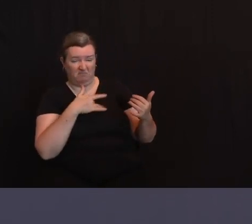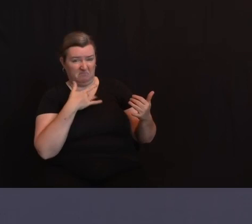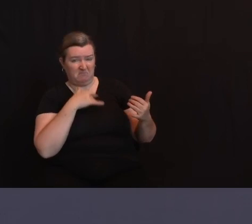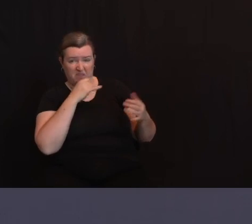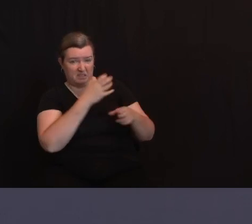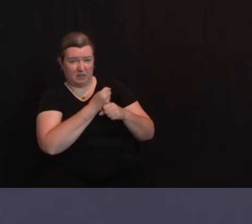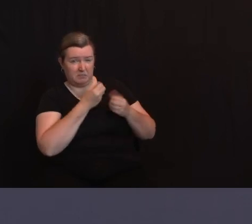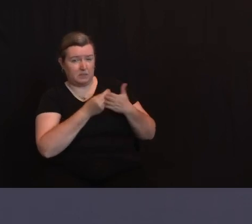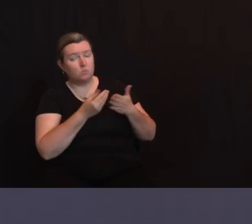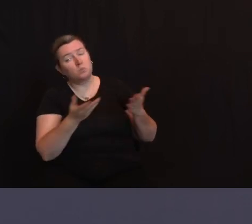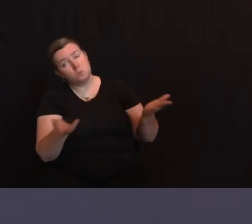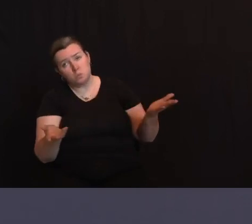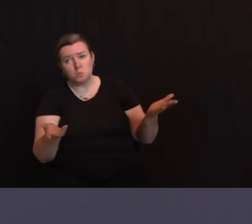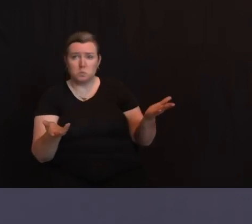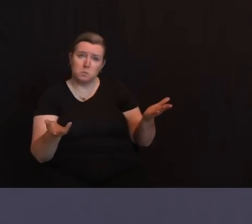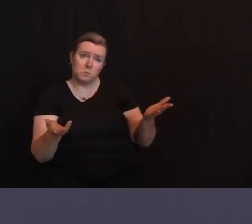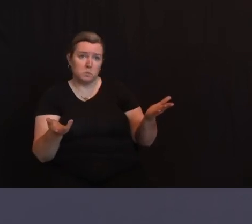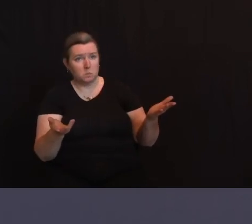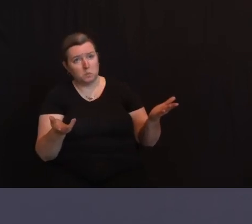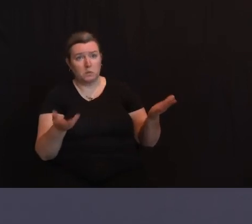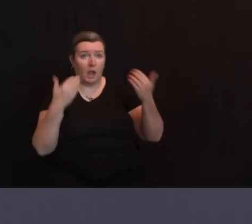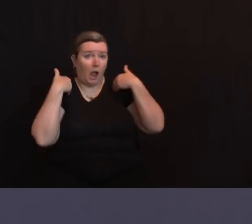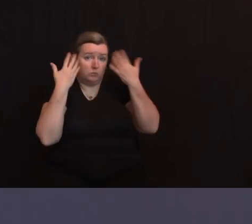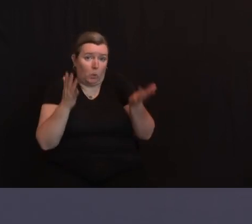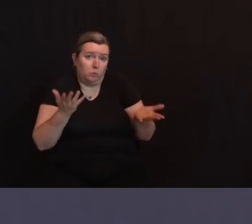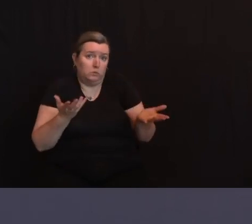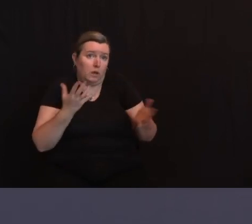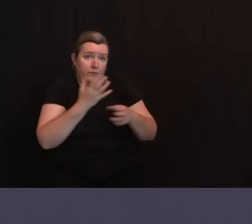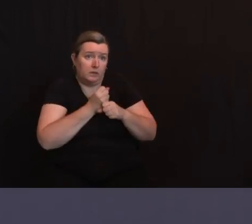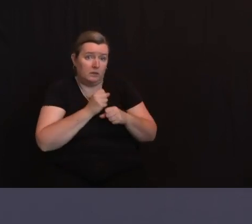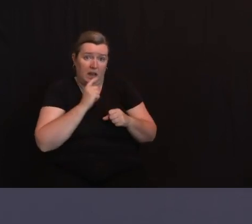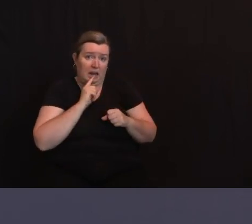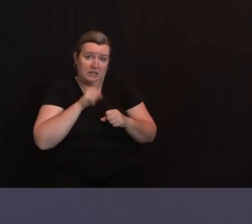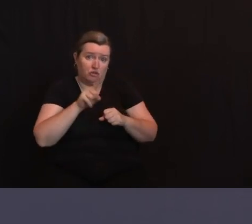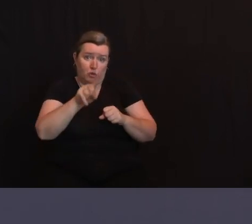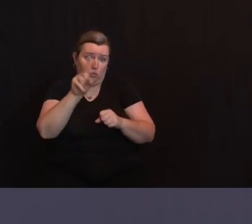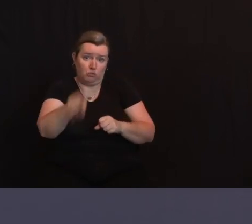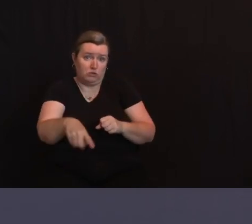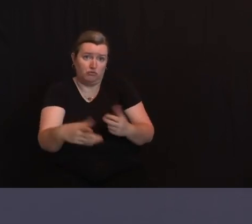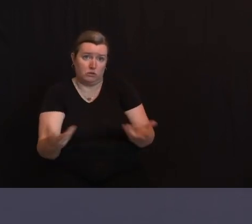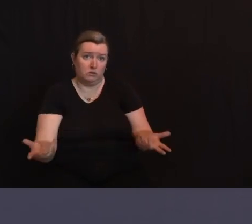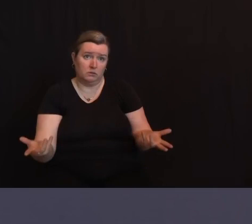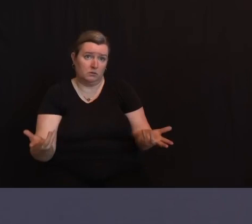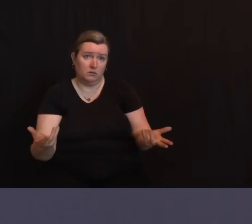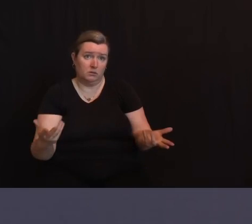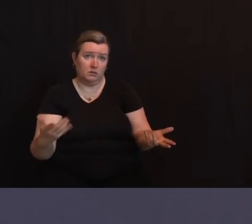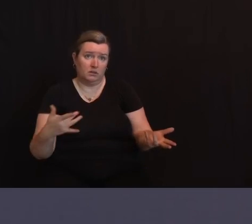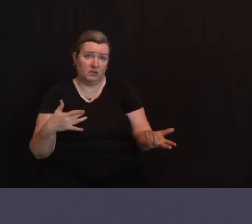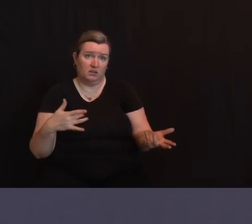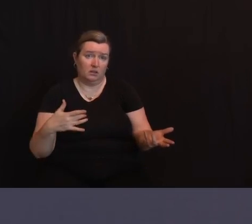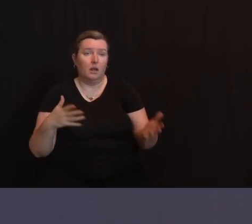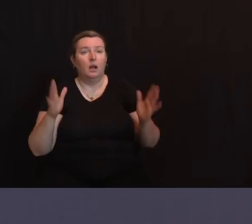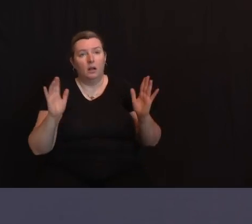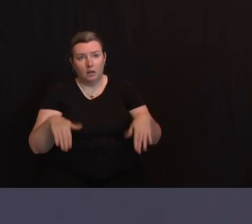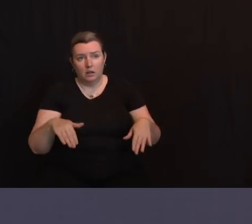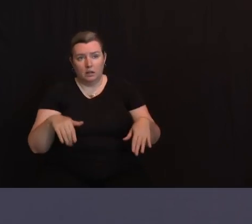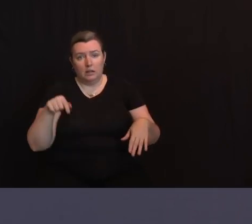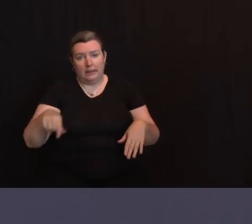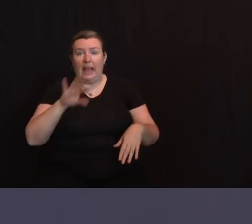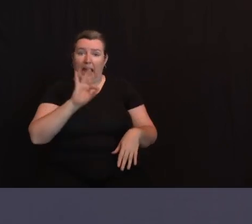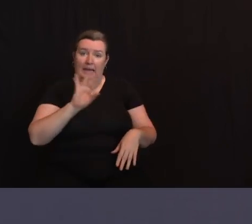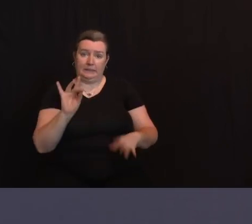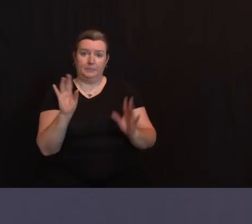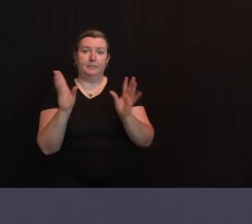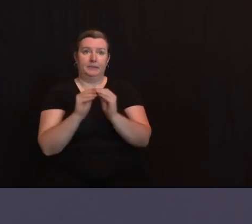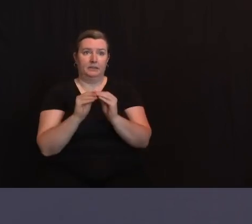it does. I'm not sure I can, but so did I ever expect we'd be doing 98 of these? I'm not sure we did. I'll look to Pat